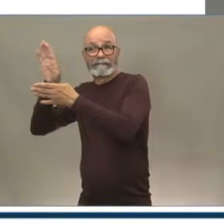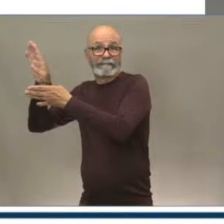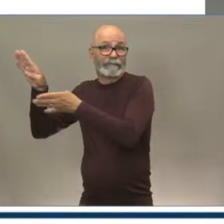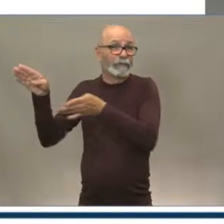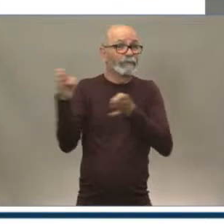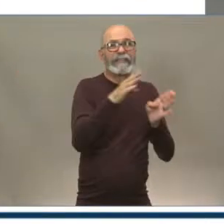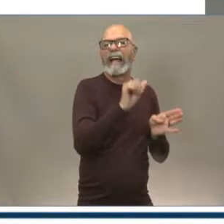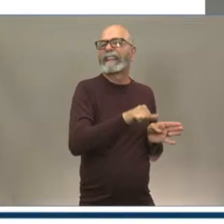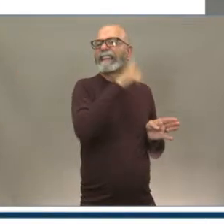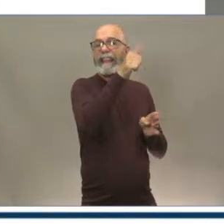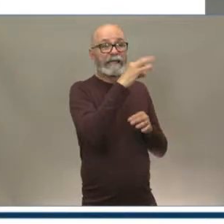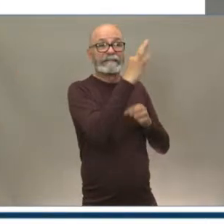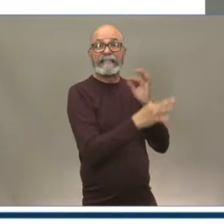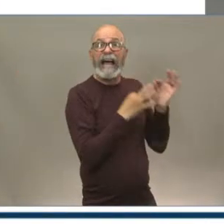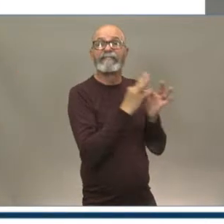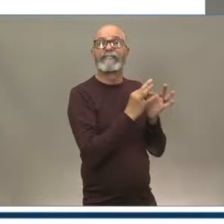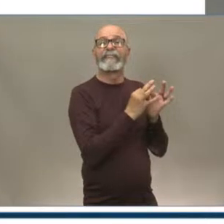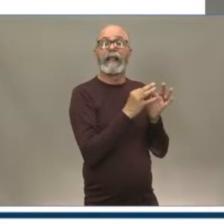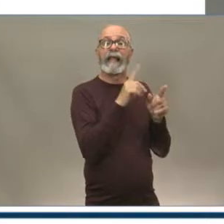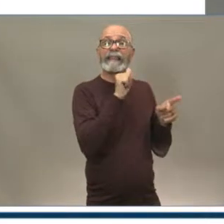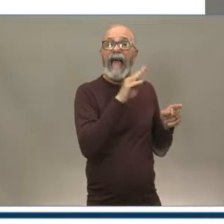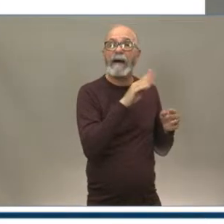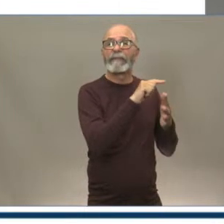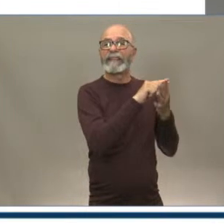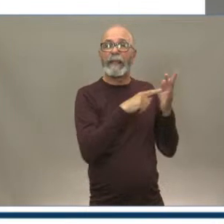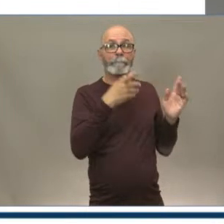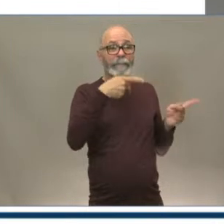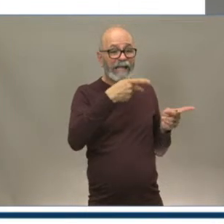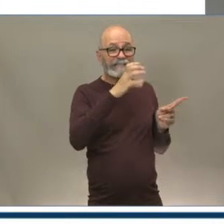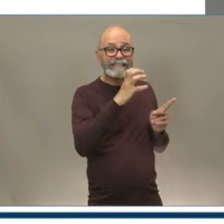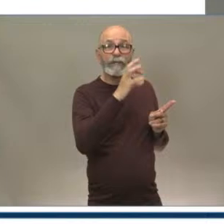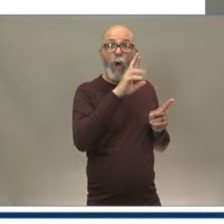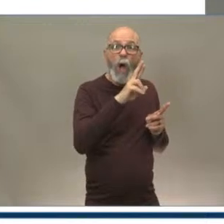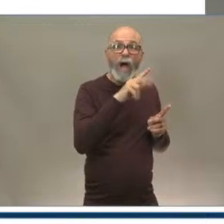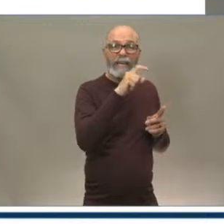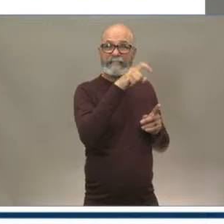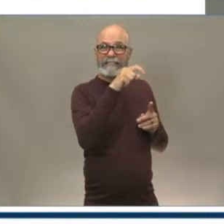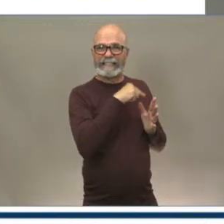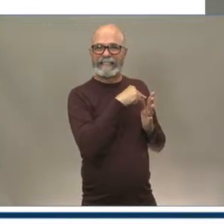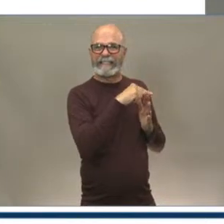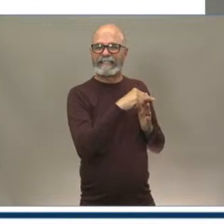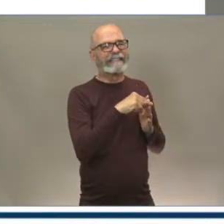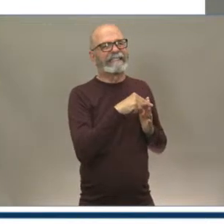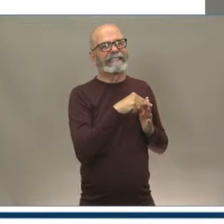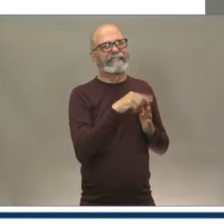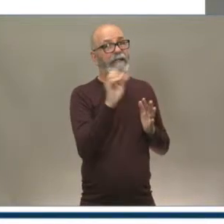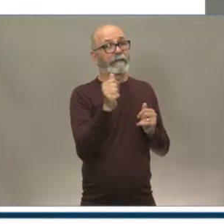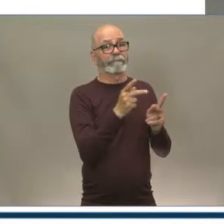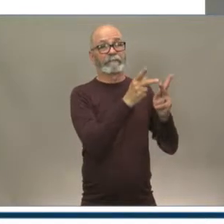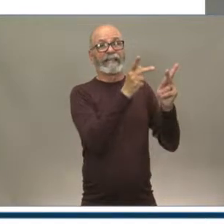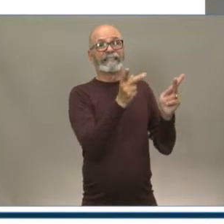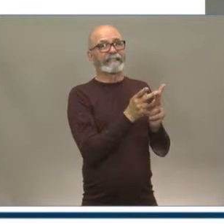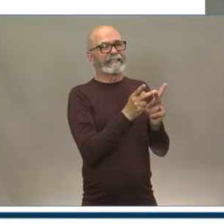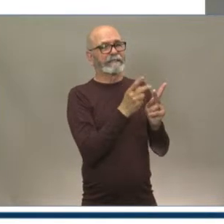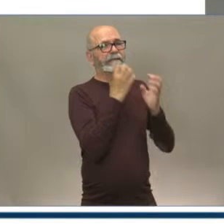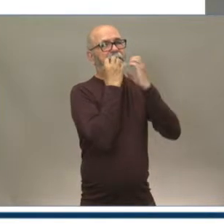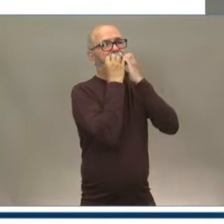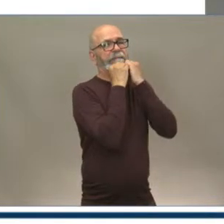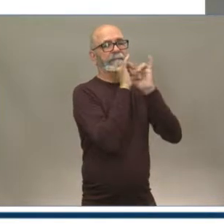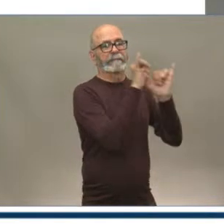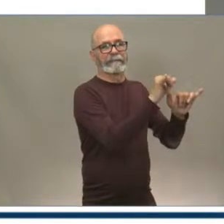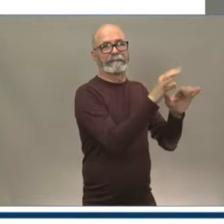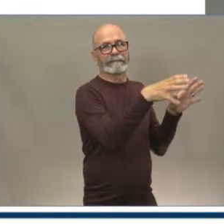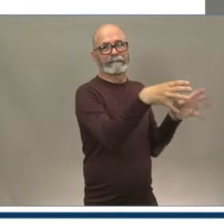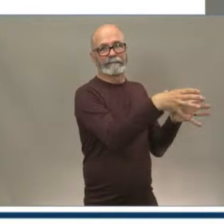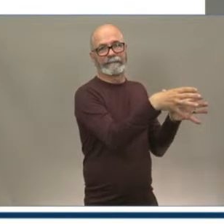on people who require the PCR testing, we need to build capacity, and we are investing in that in the pop-ups. So there is going